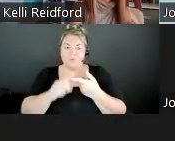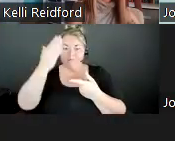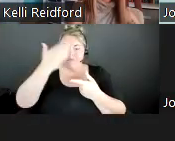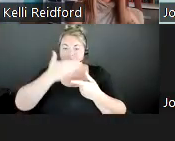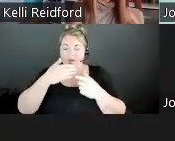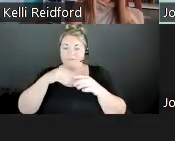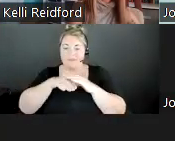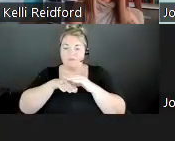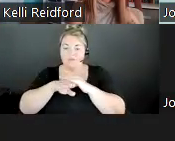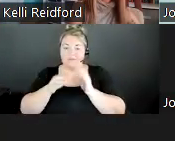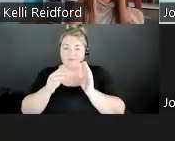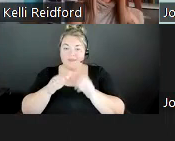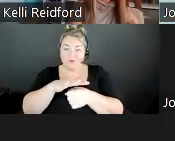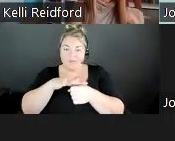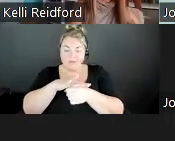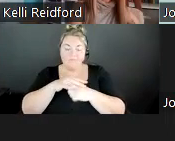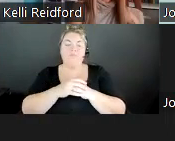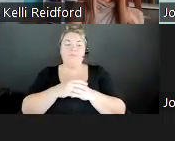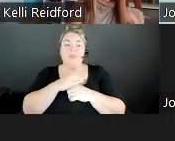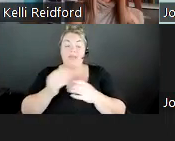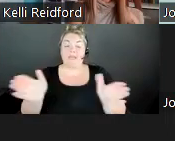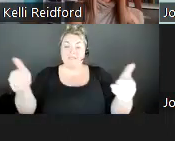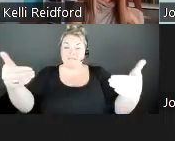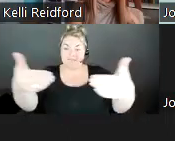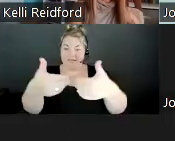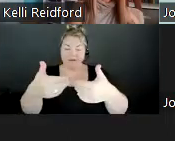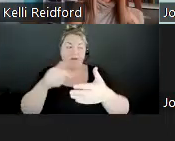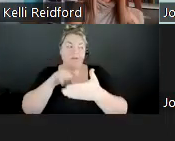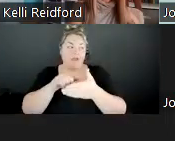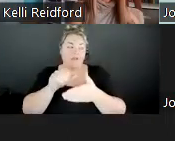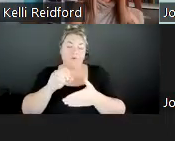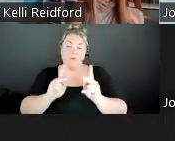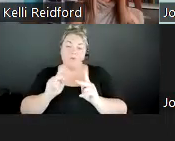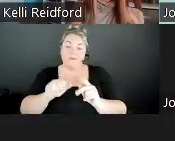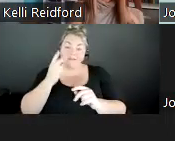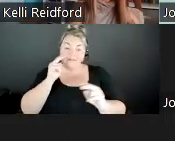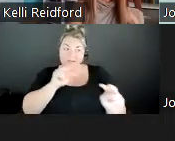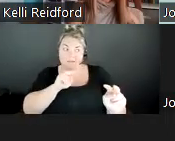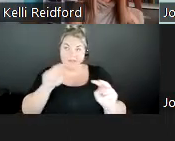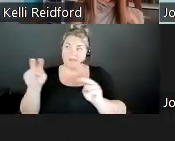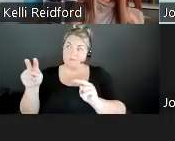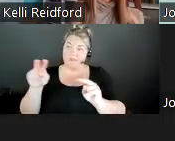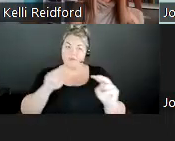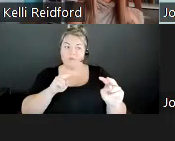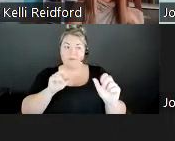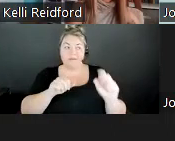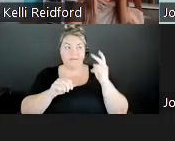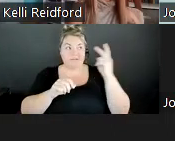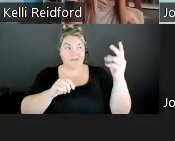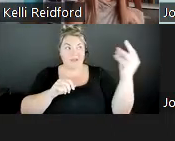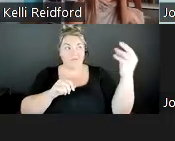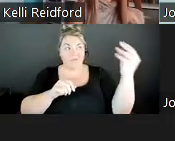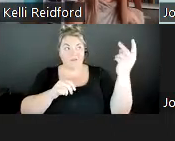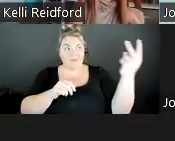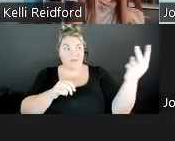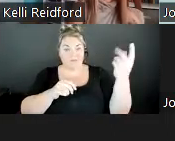entrance area and in. So that is so that people can see back and forth. They can see outside, see what's